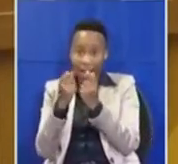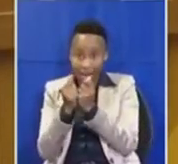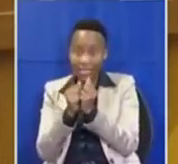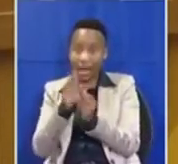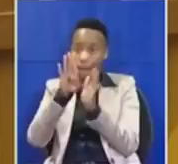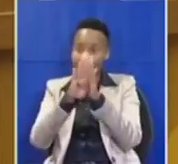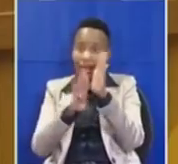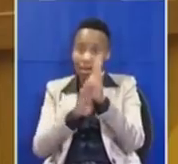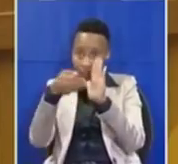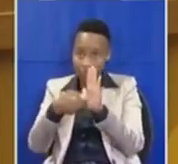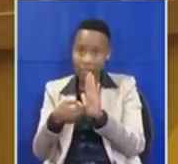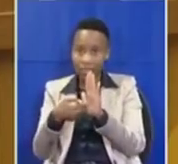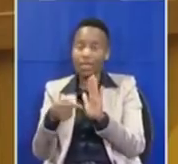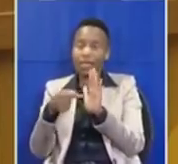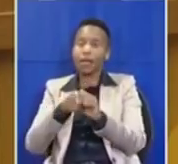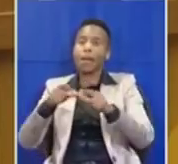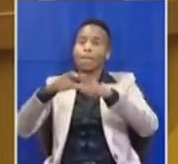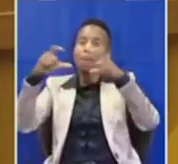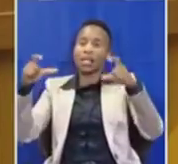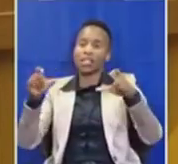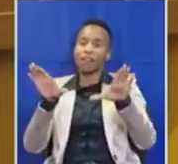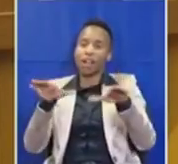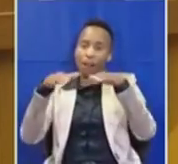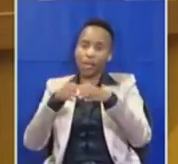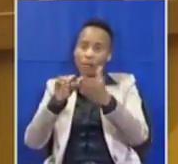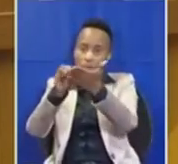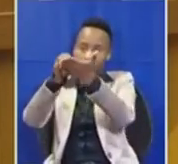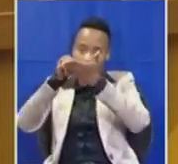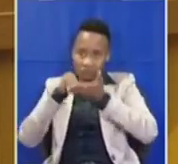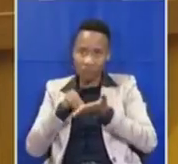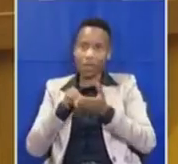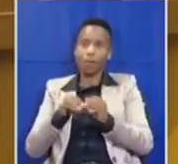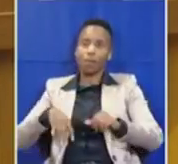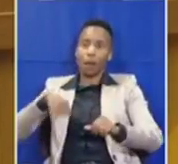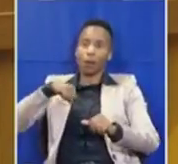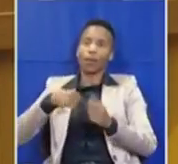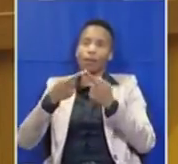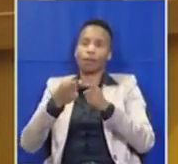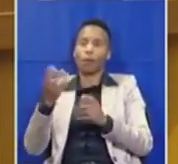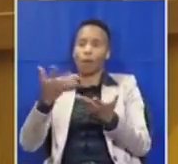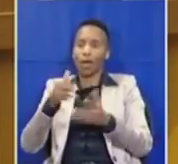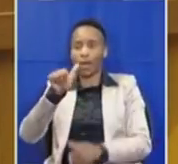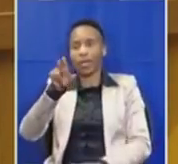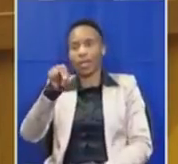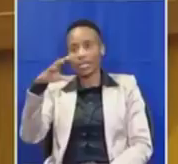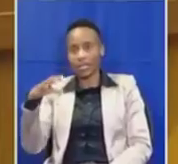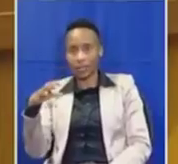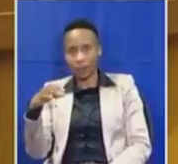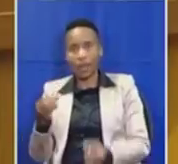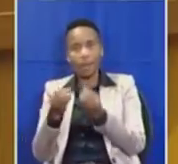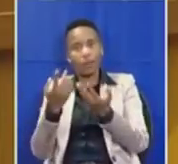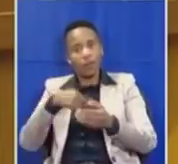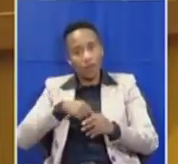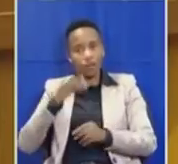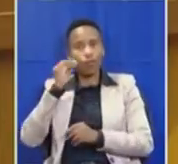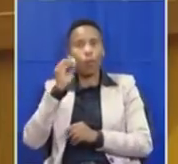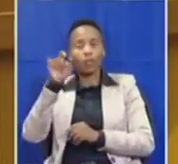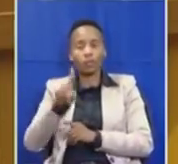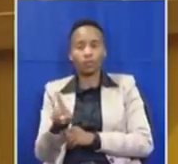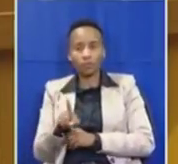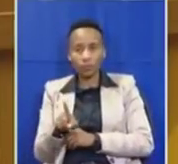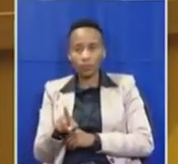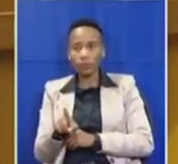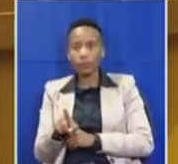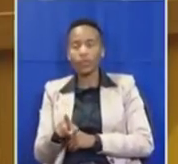and a massive cabinet brought to us proudly by the ANC. And many of us know that, in fact, it's